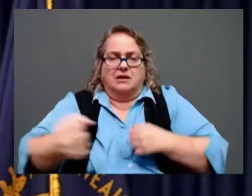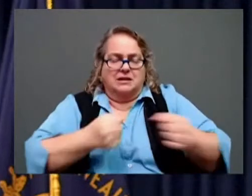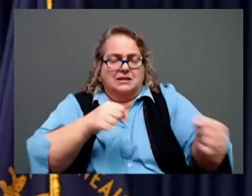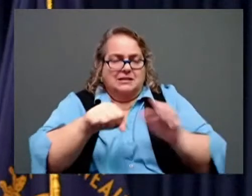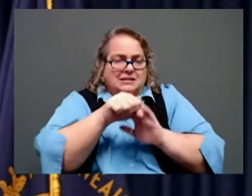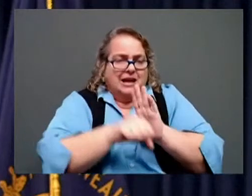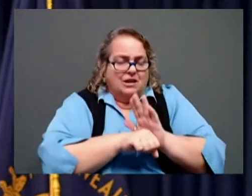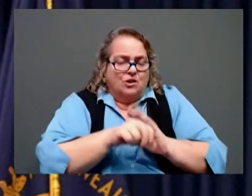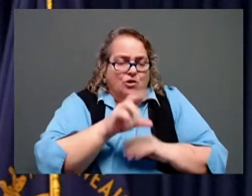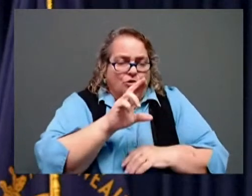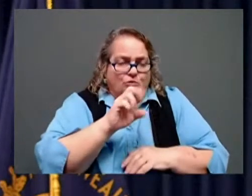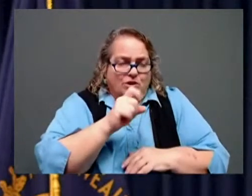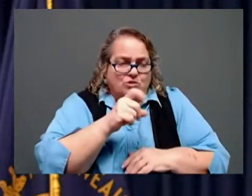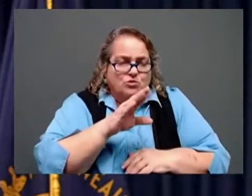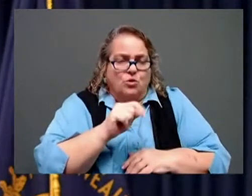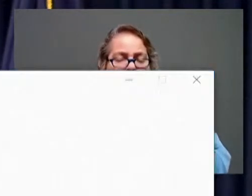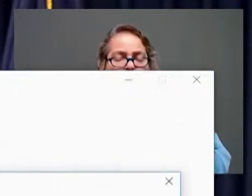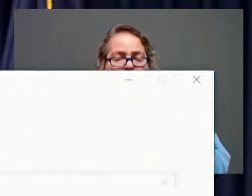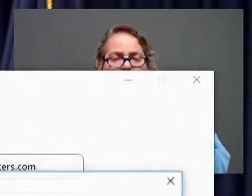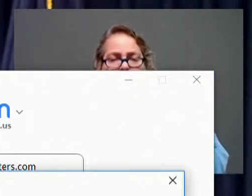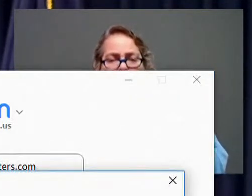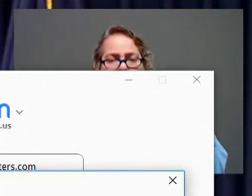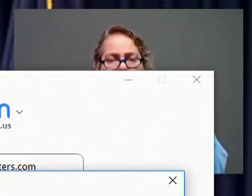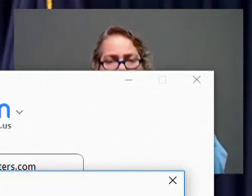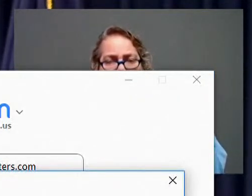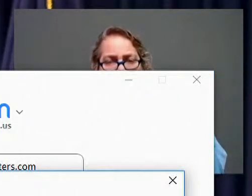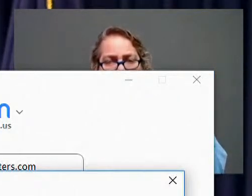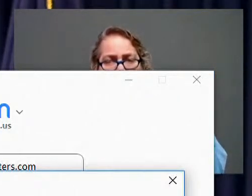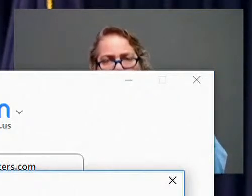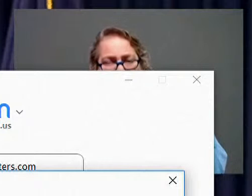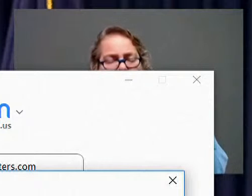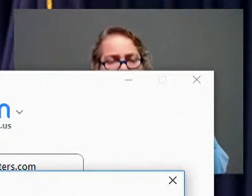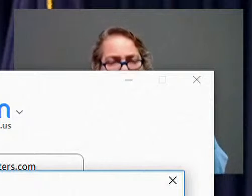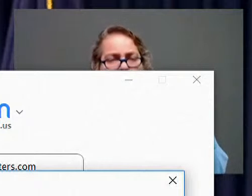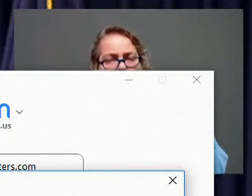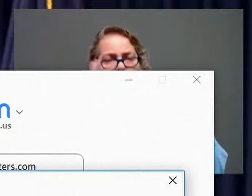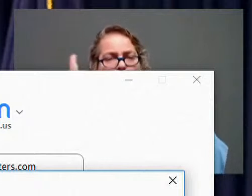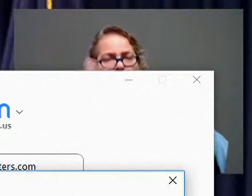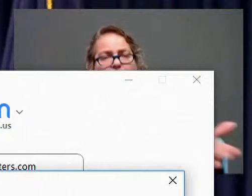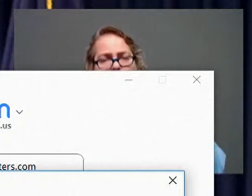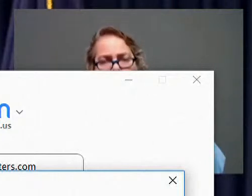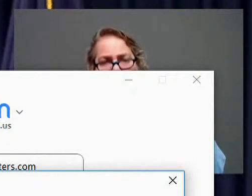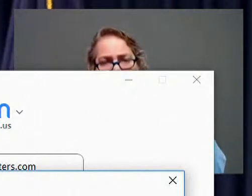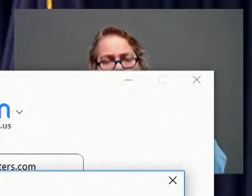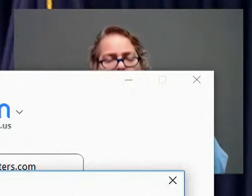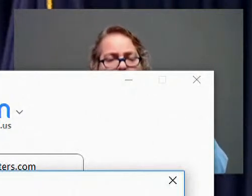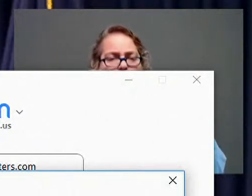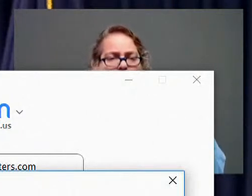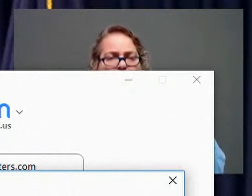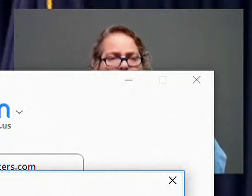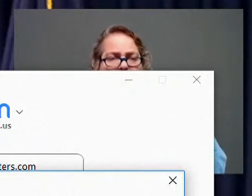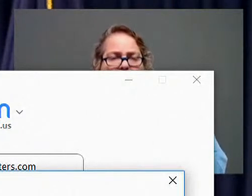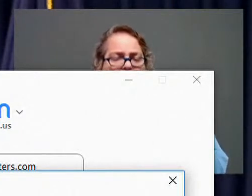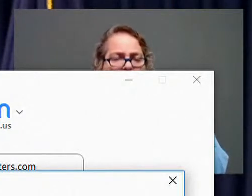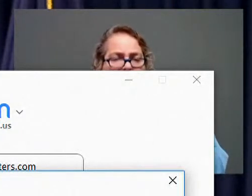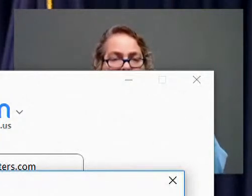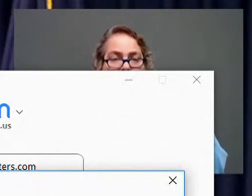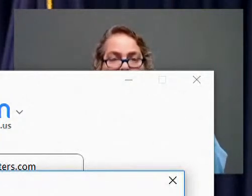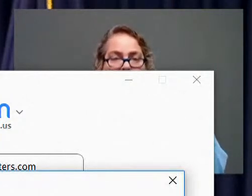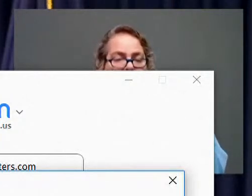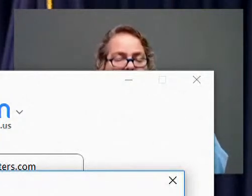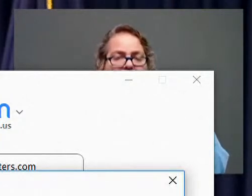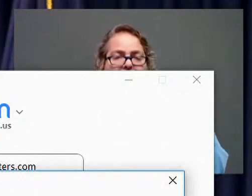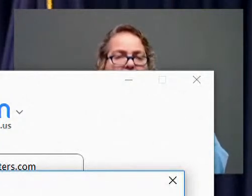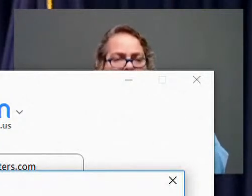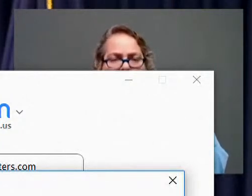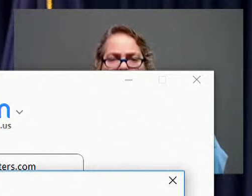shelters. You touched on this a little bit about bringing in trailers from Western Kentucky, but what is the plan going forward, say over the next week, 2